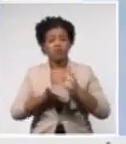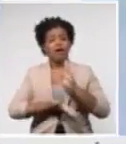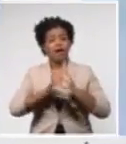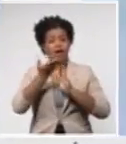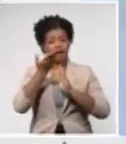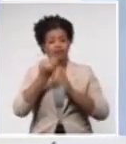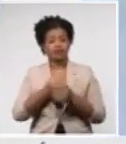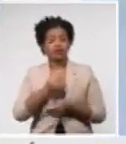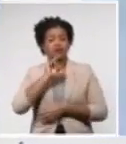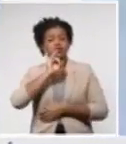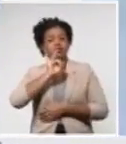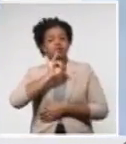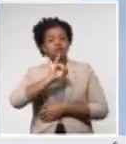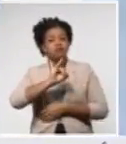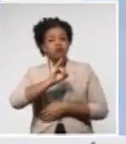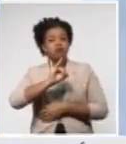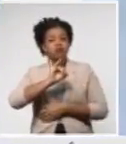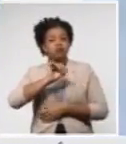of